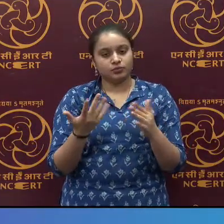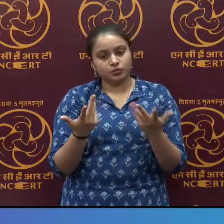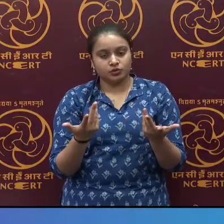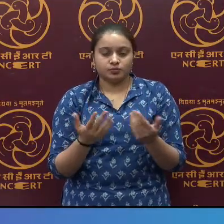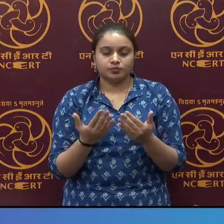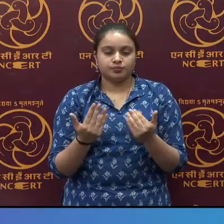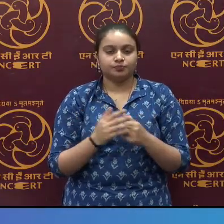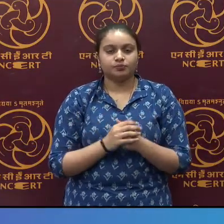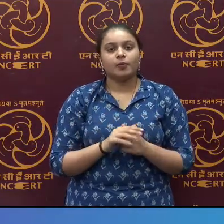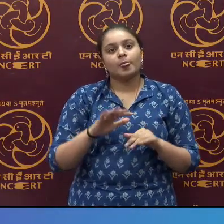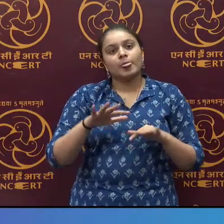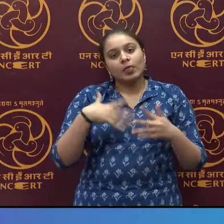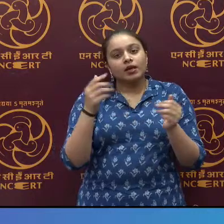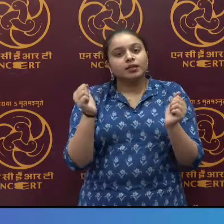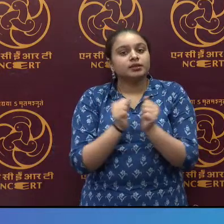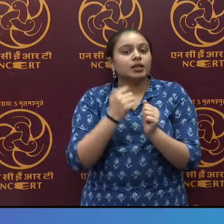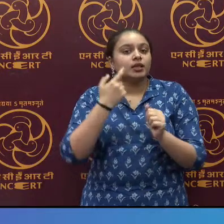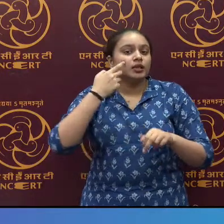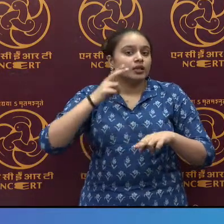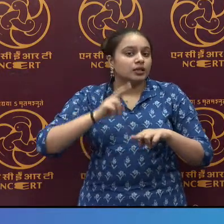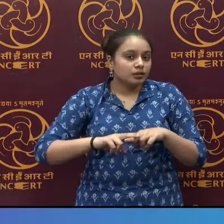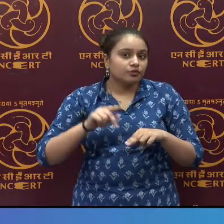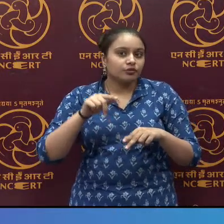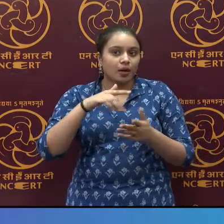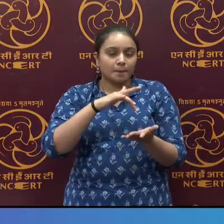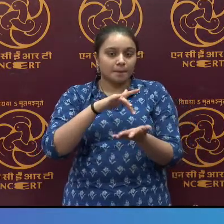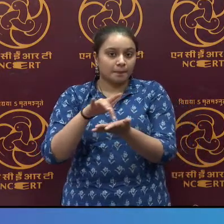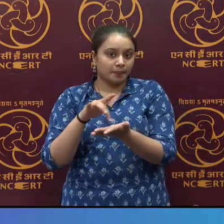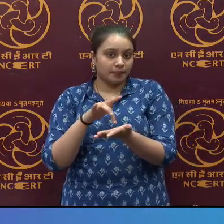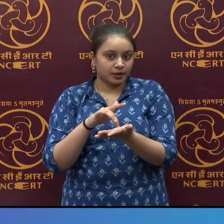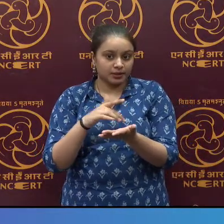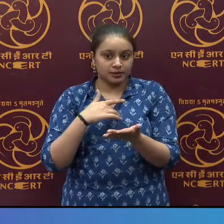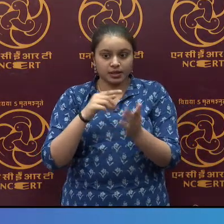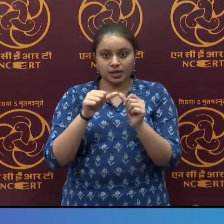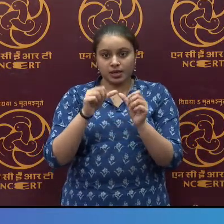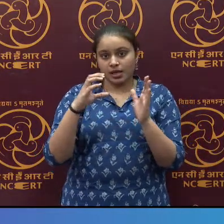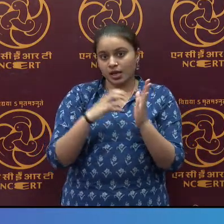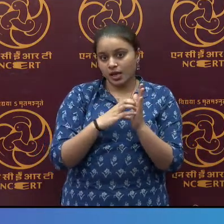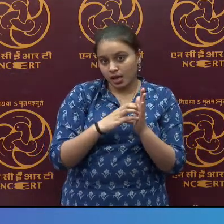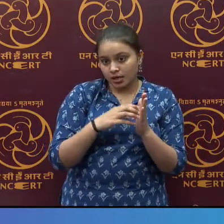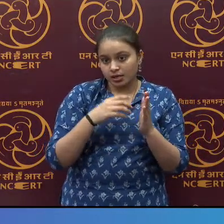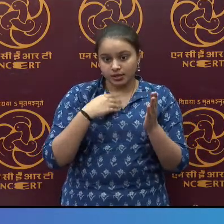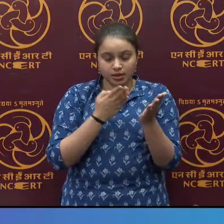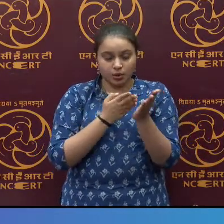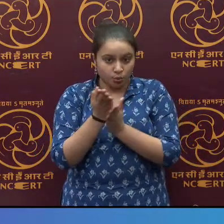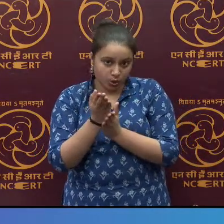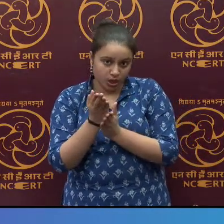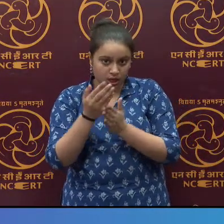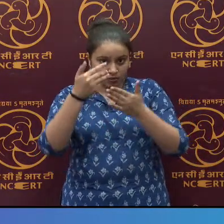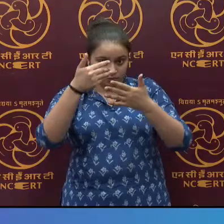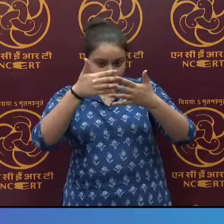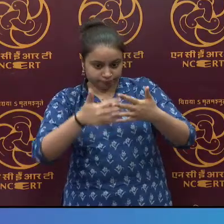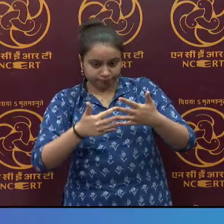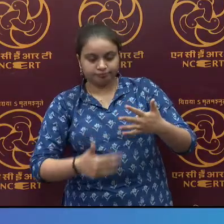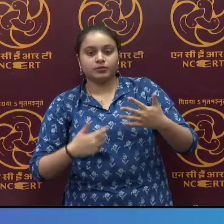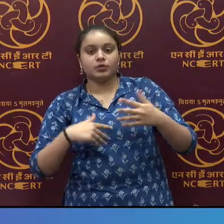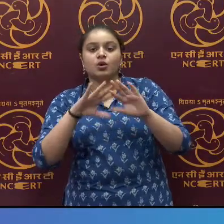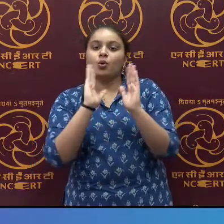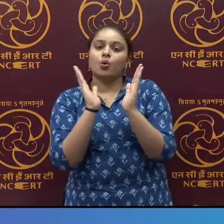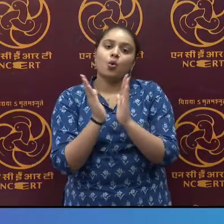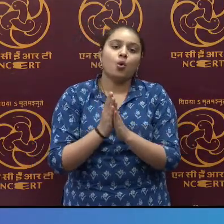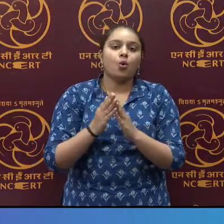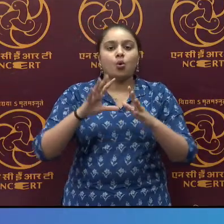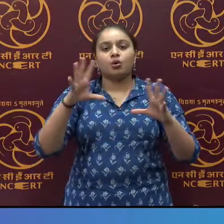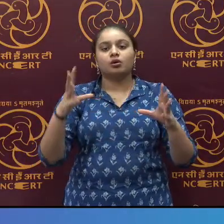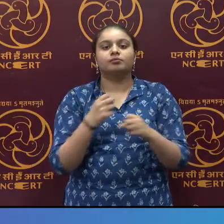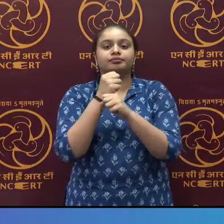idea. And also, if you sort of place your article in a proper format, you will be able to cover everything and